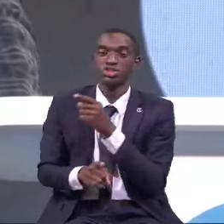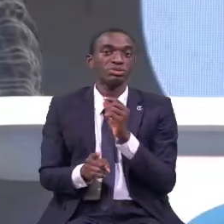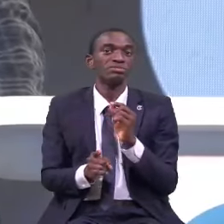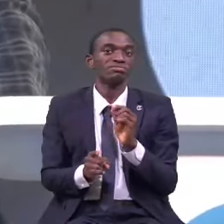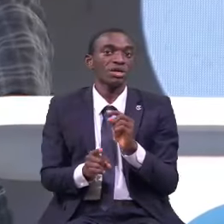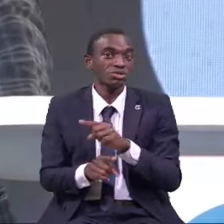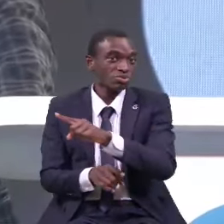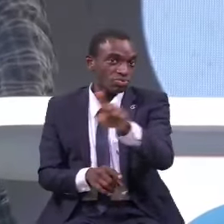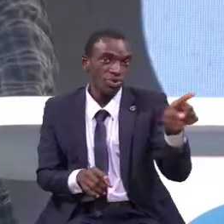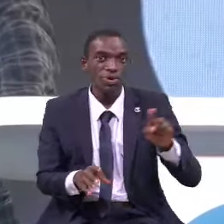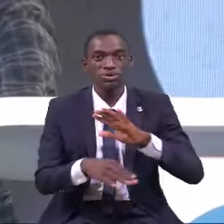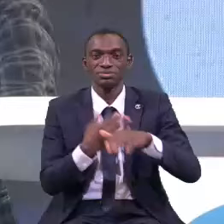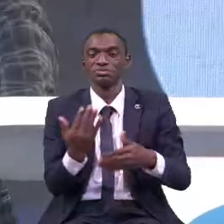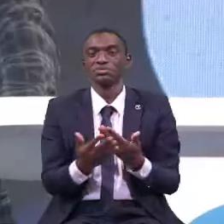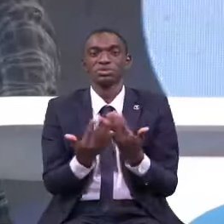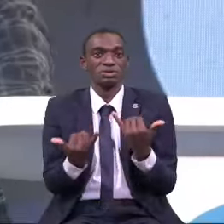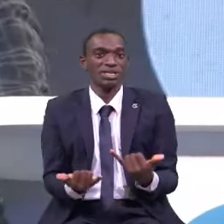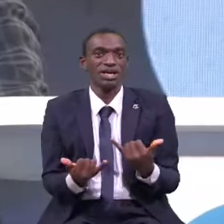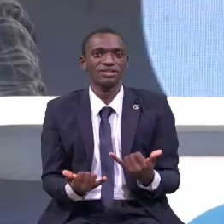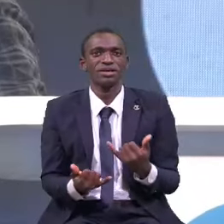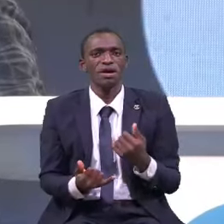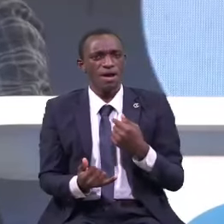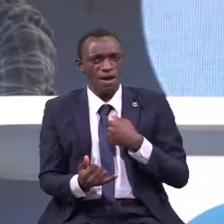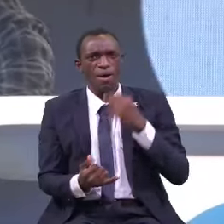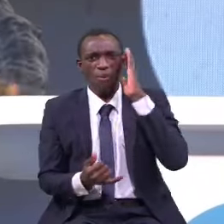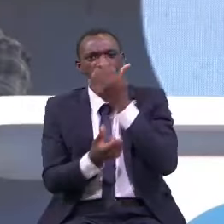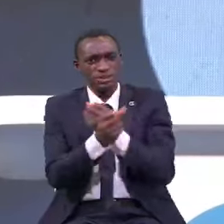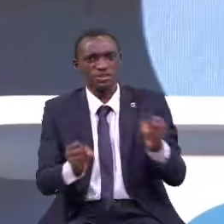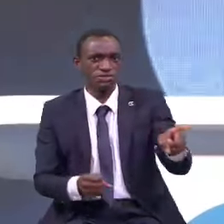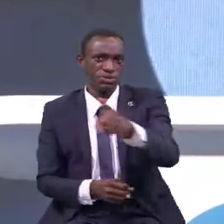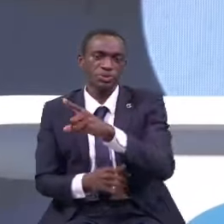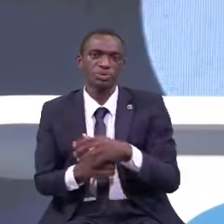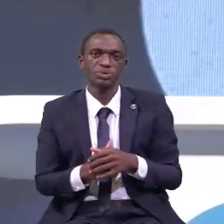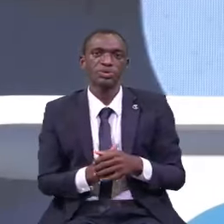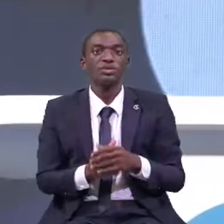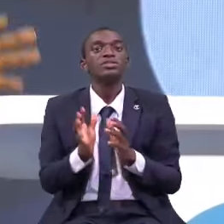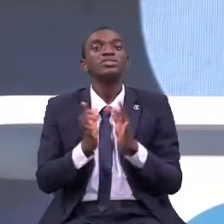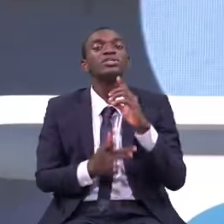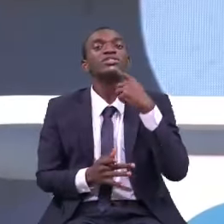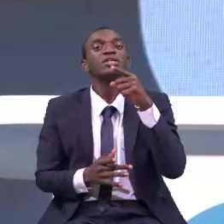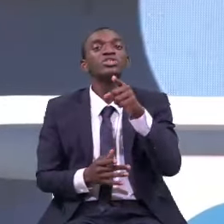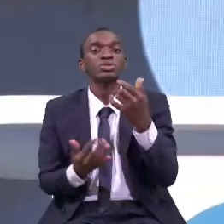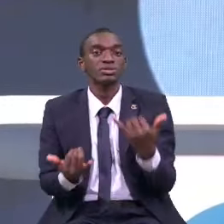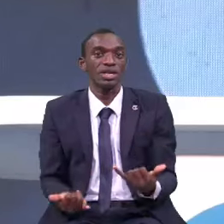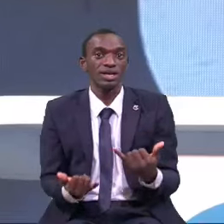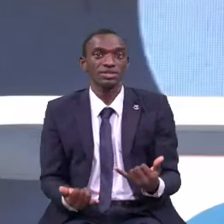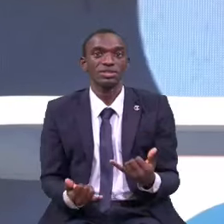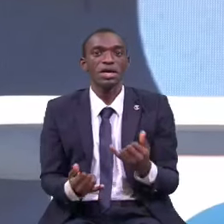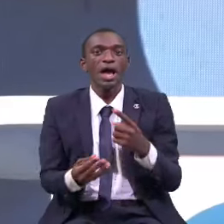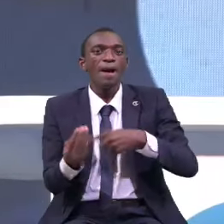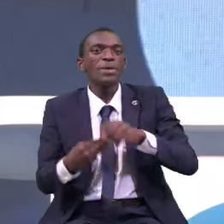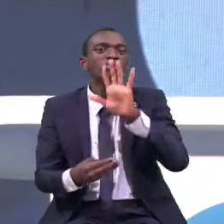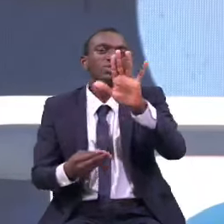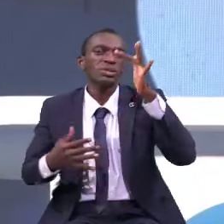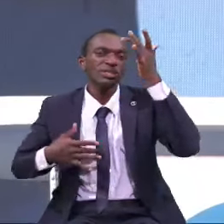concerning your soul, I will save you. And he tells you tonight, concerning your